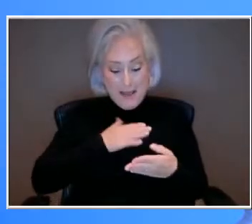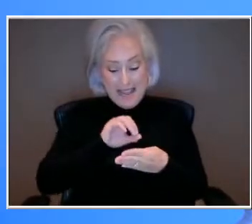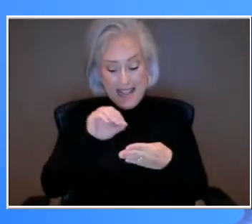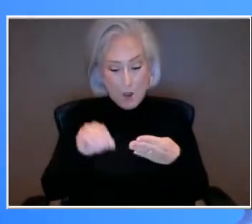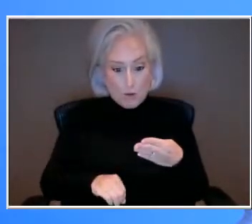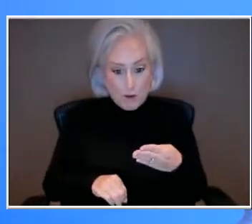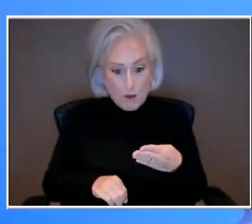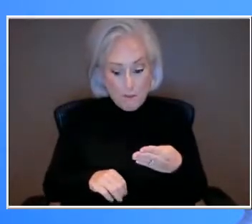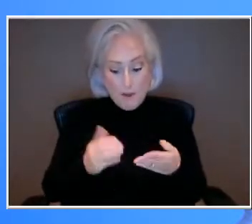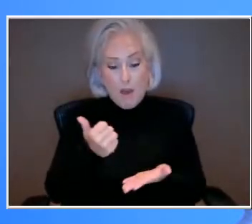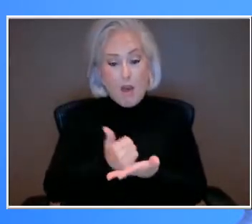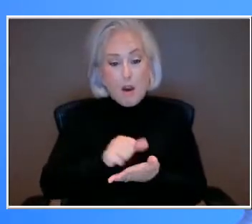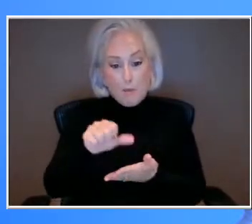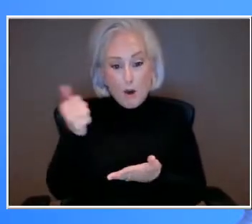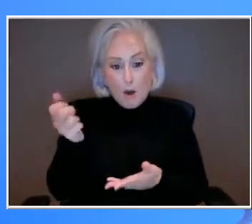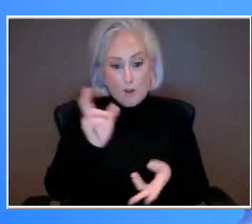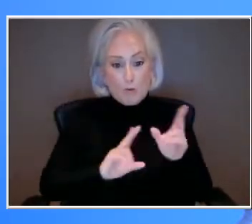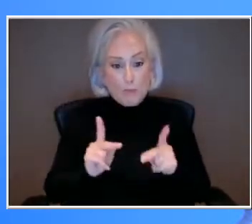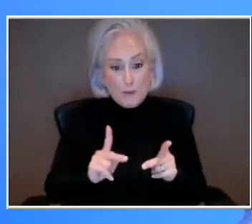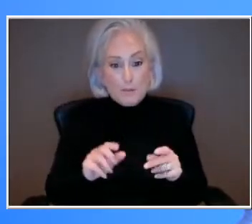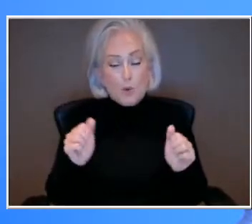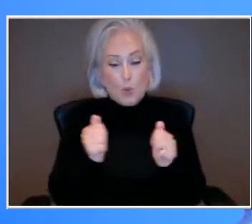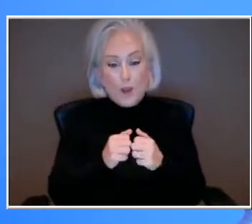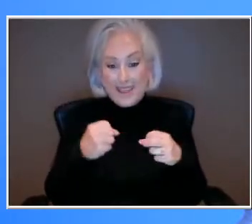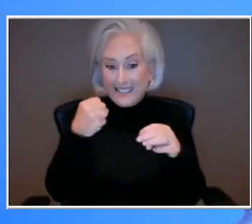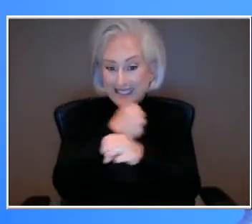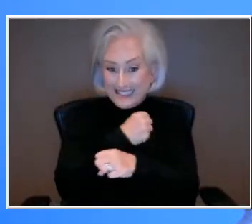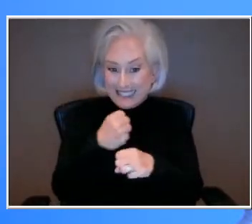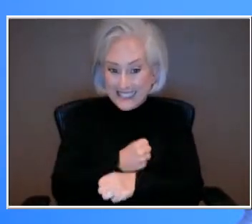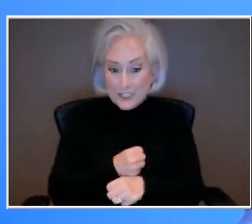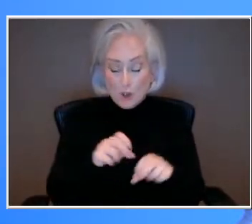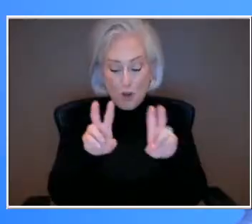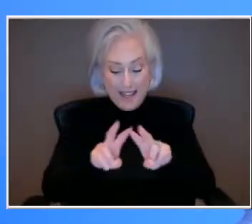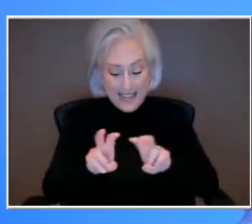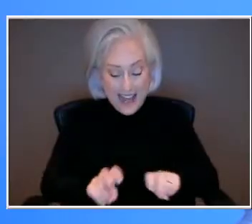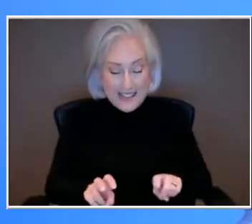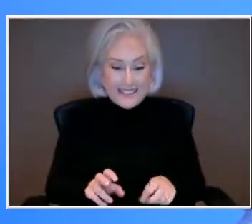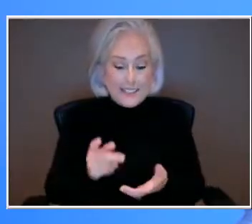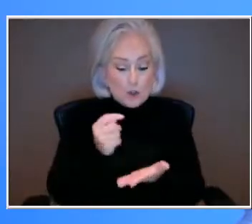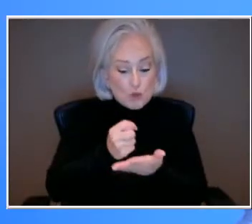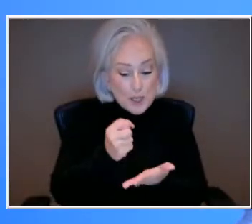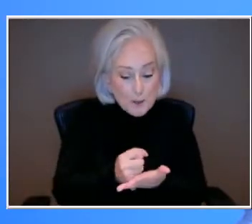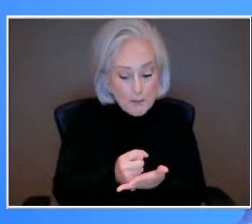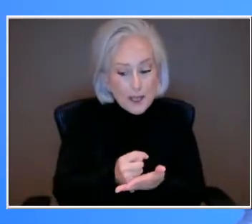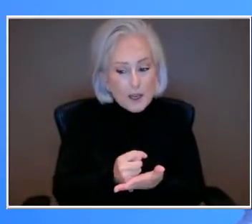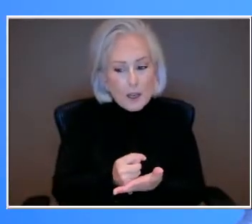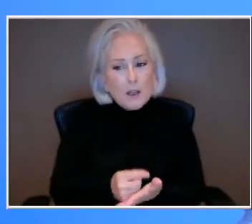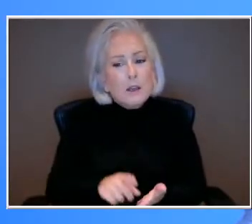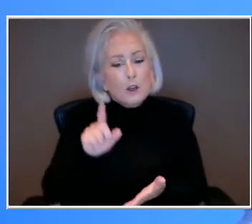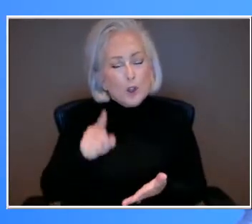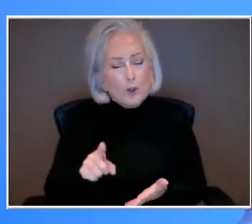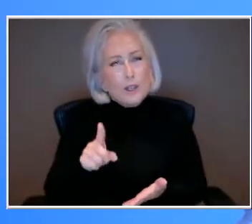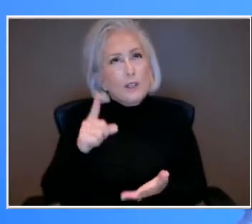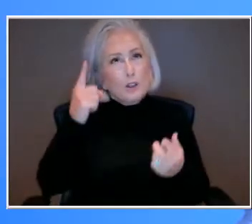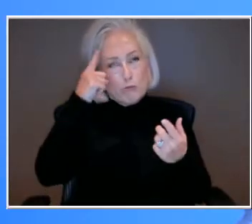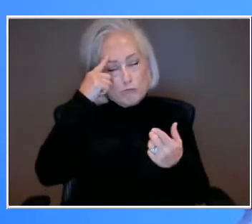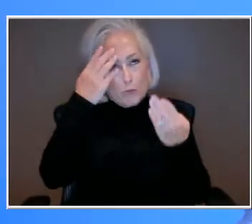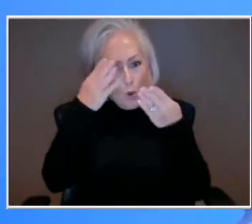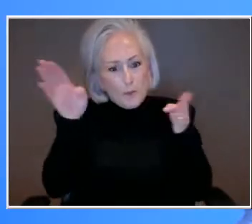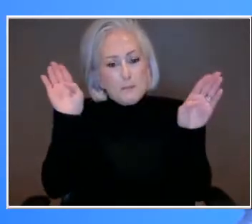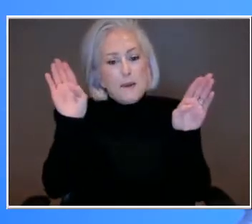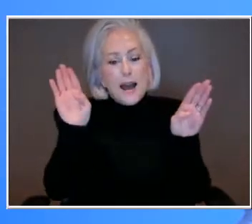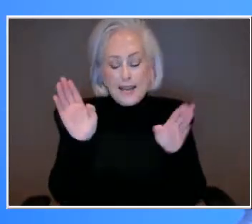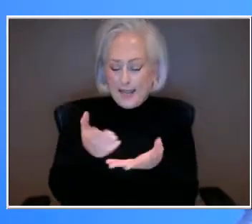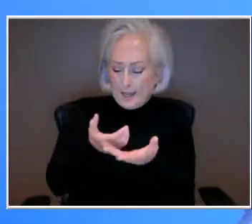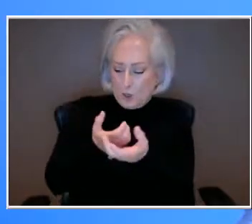with statistical analysis, with treatment, with all these different things, I think we need to keep an open mind and trust our doctors and use it as a tool